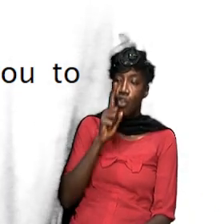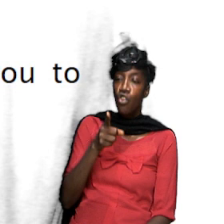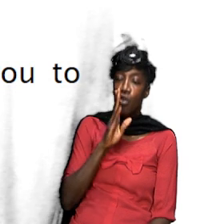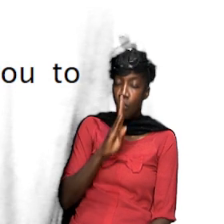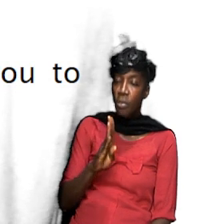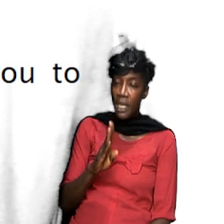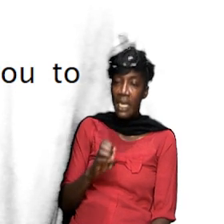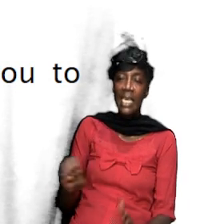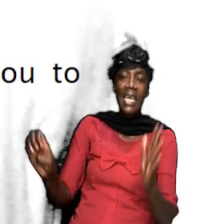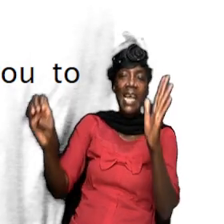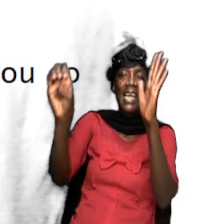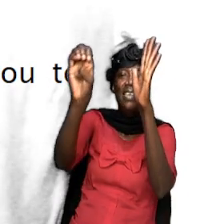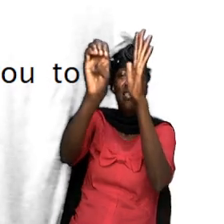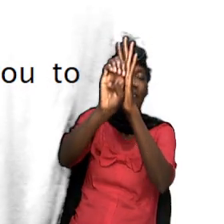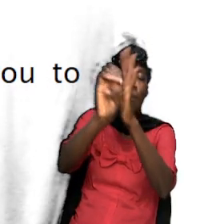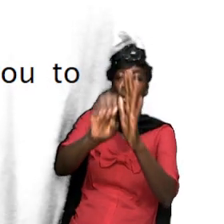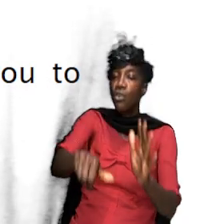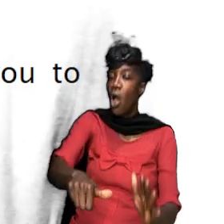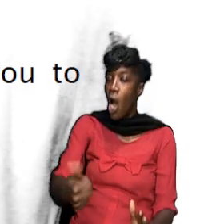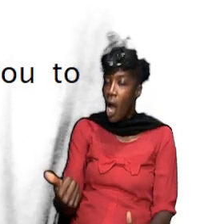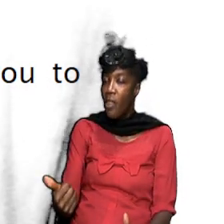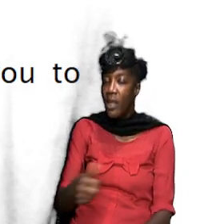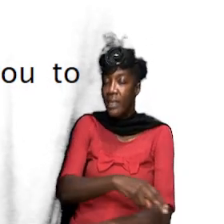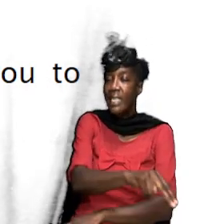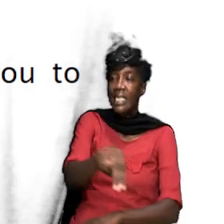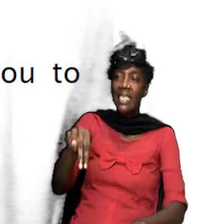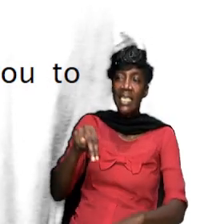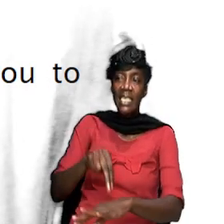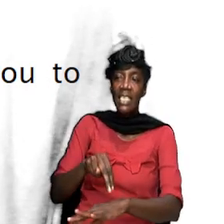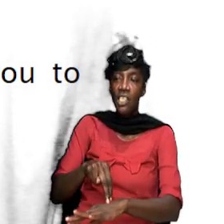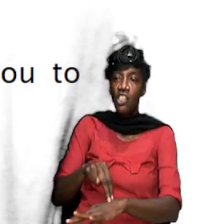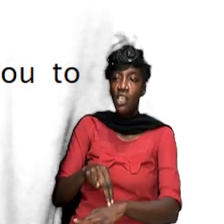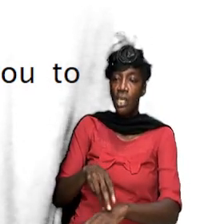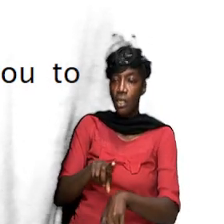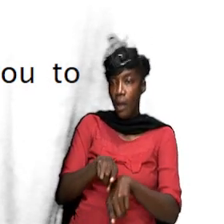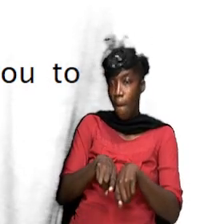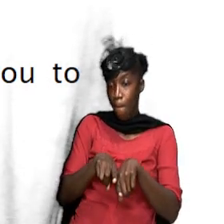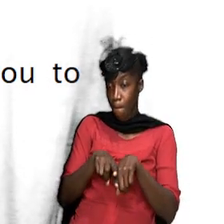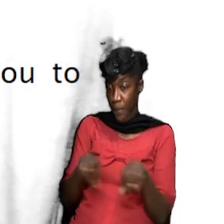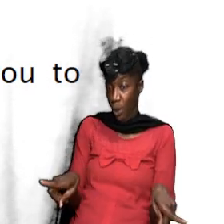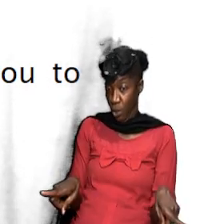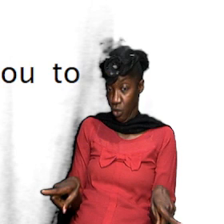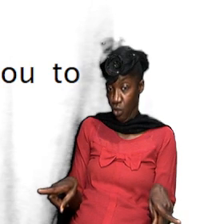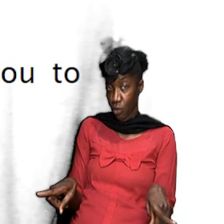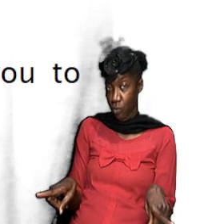the example to the other nations. But